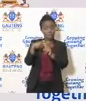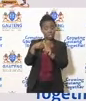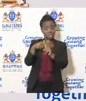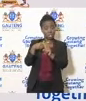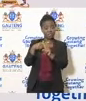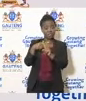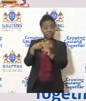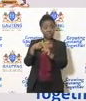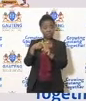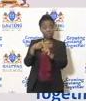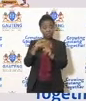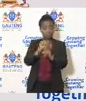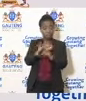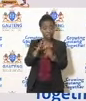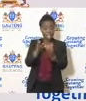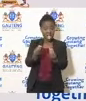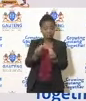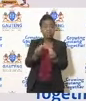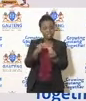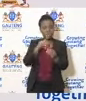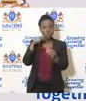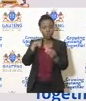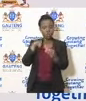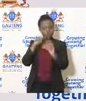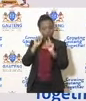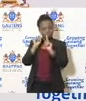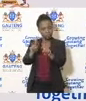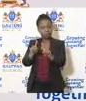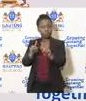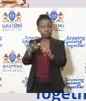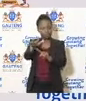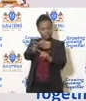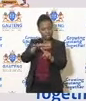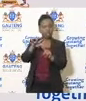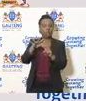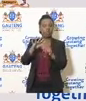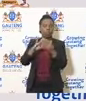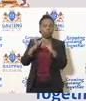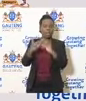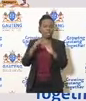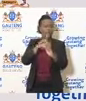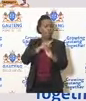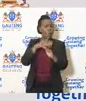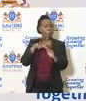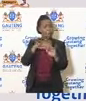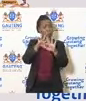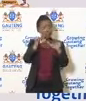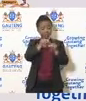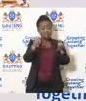into the community because we want people to understand our testing strategy. So we